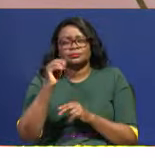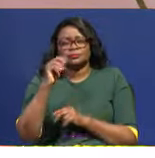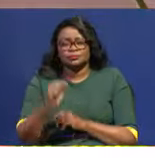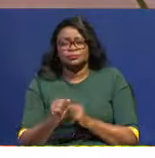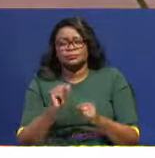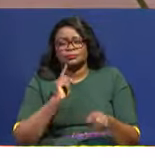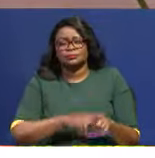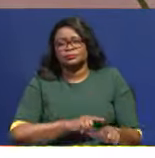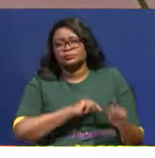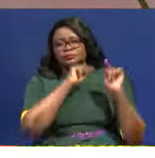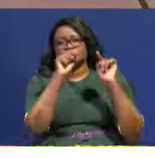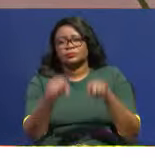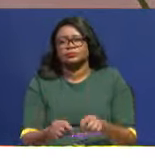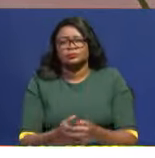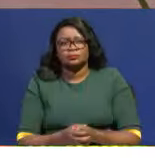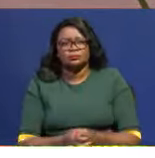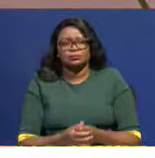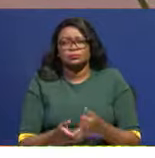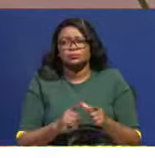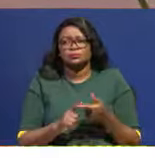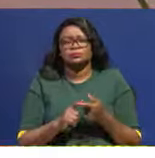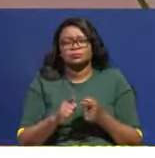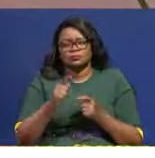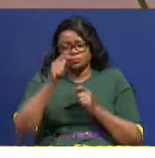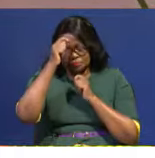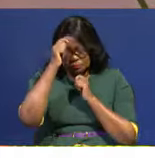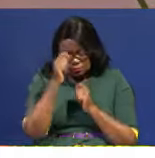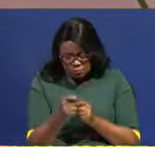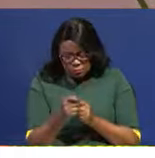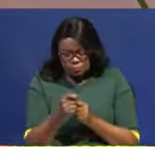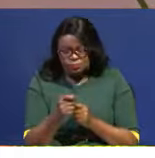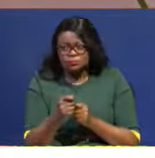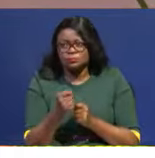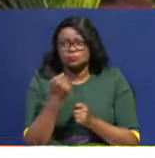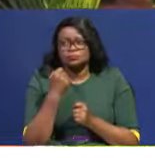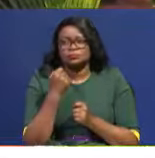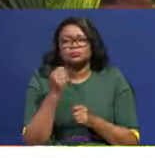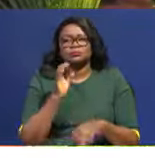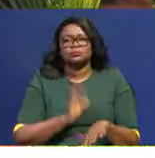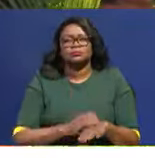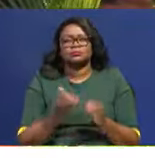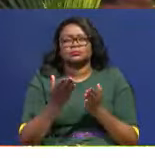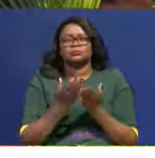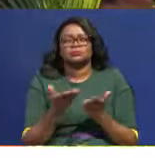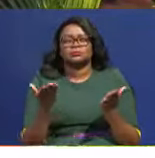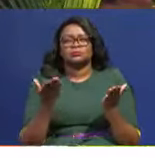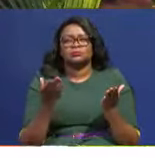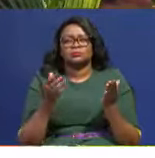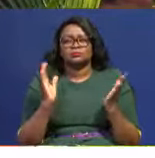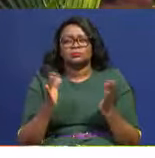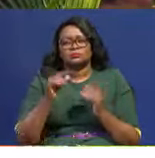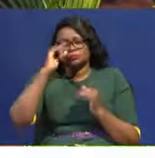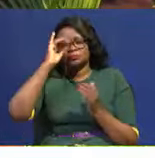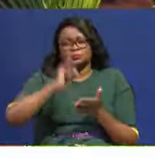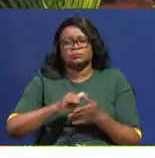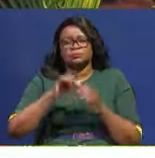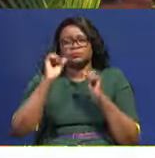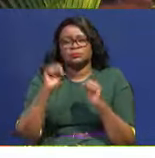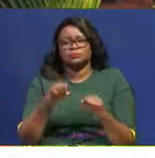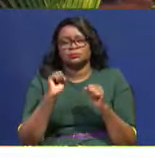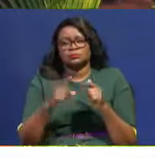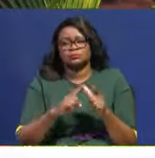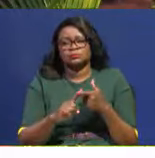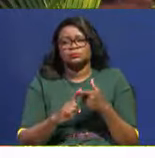when they come here, they get it privileged to find the services here. We do urge the government, if it's possible,